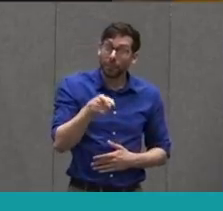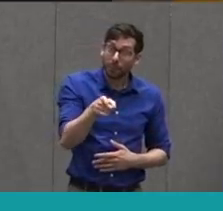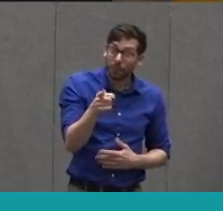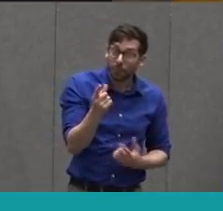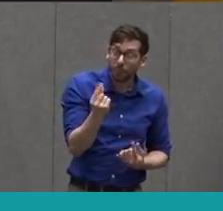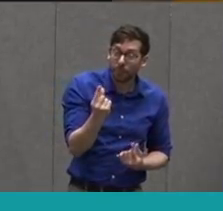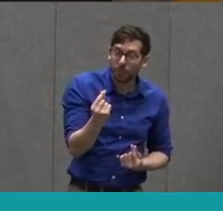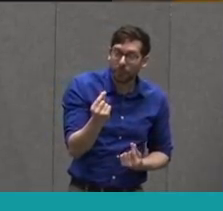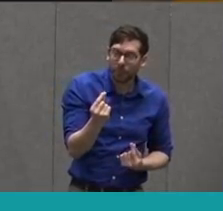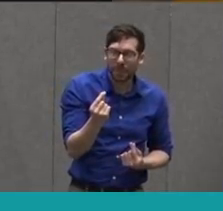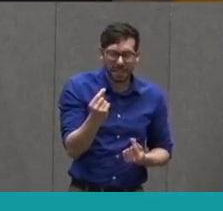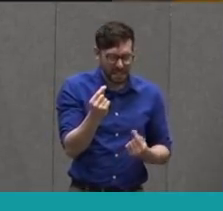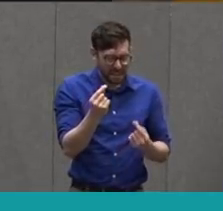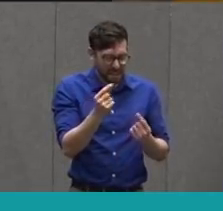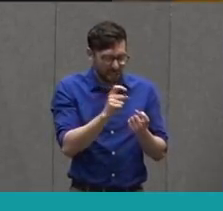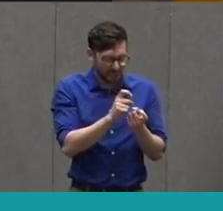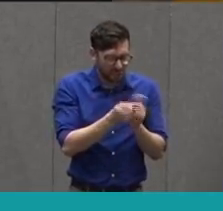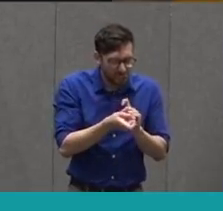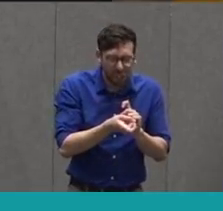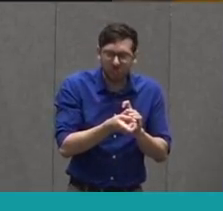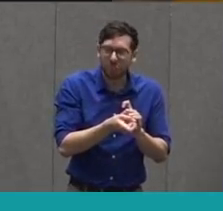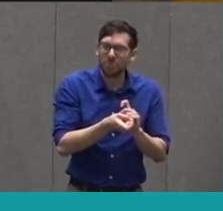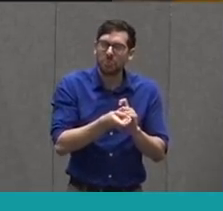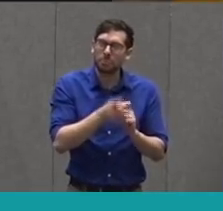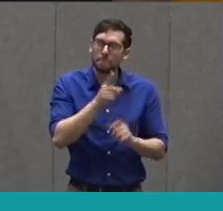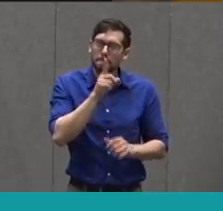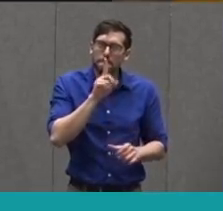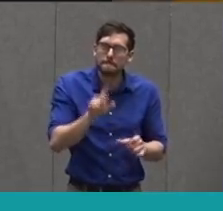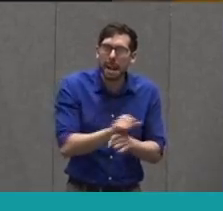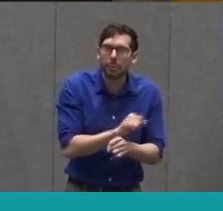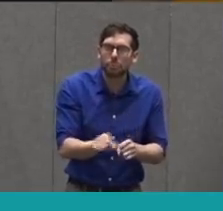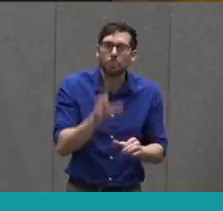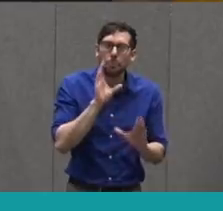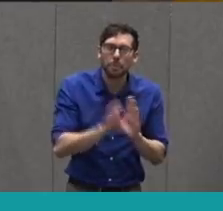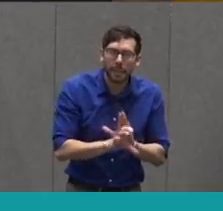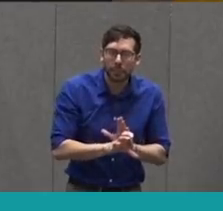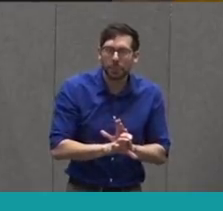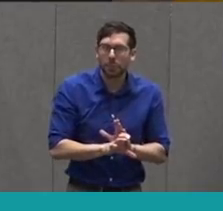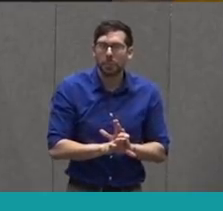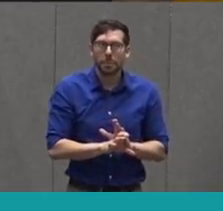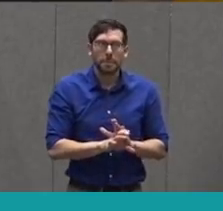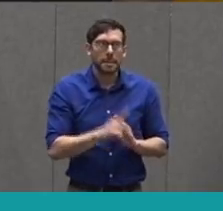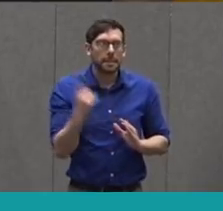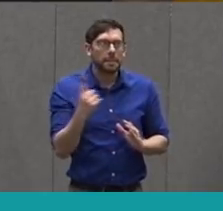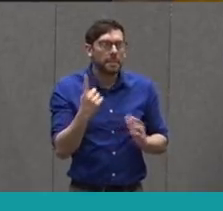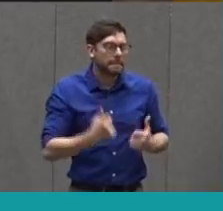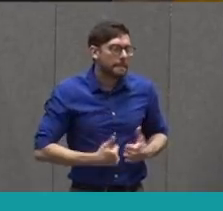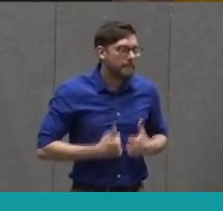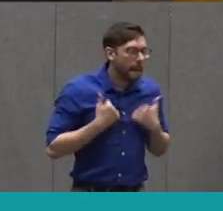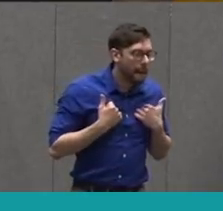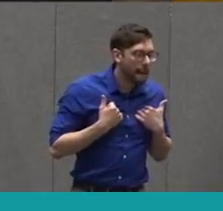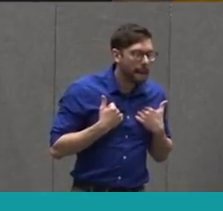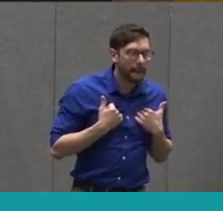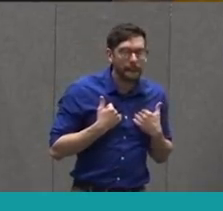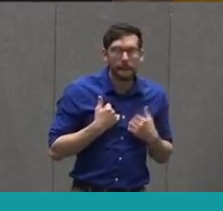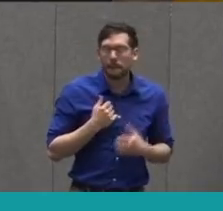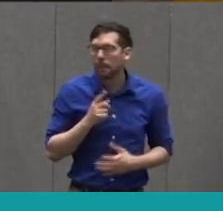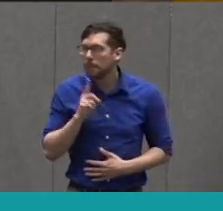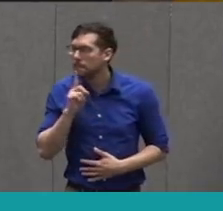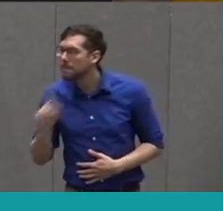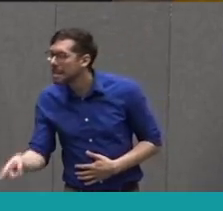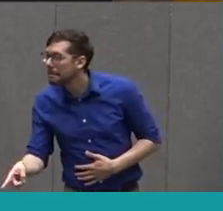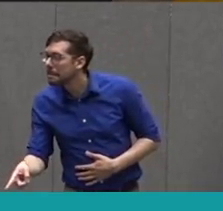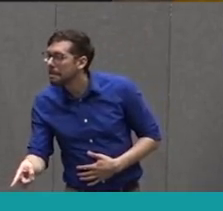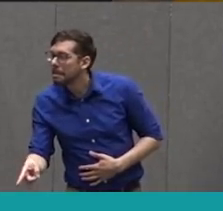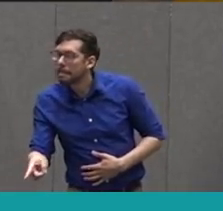out of this, turn it into something. It could be a living thing or a not living thing. It could be real or imaginary, doesn't matter. And